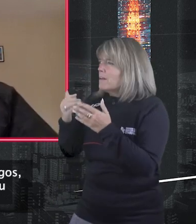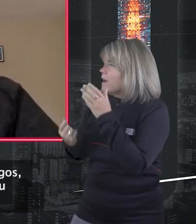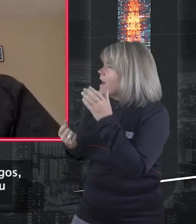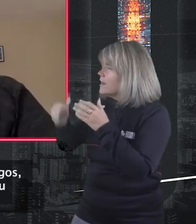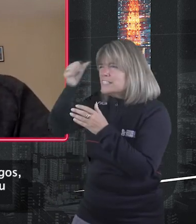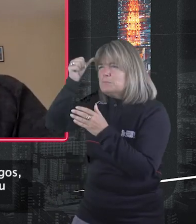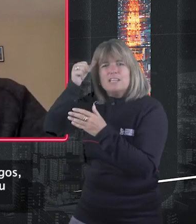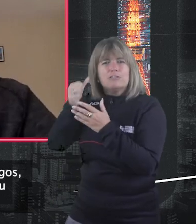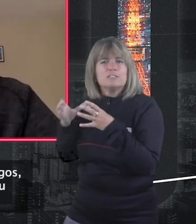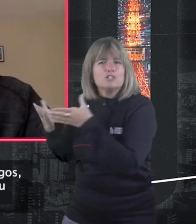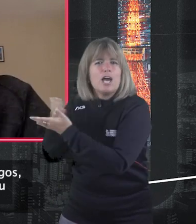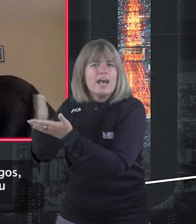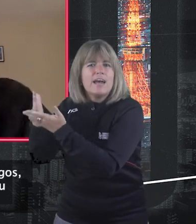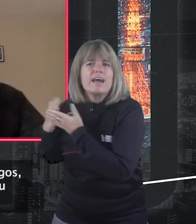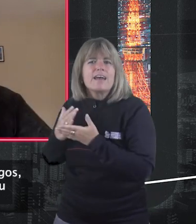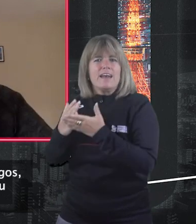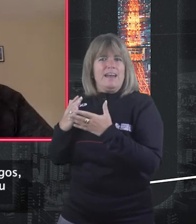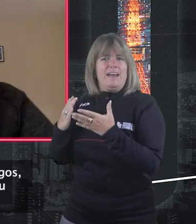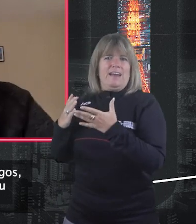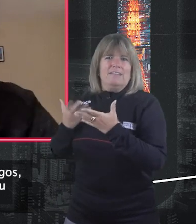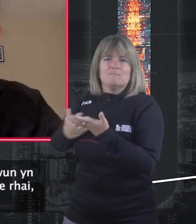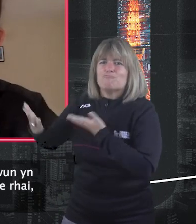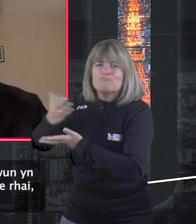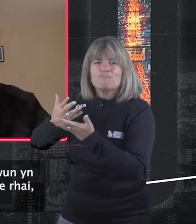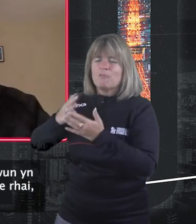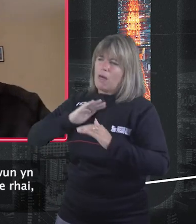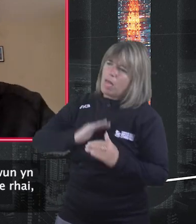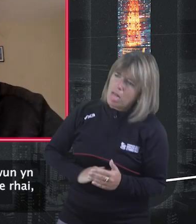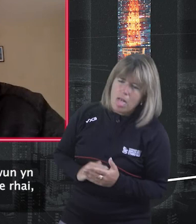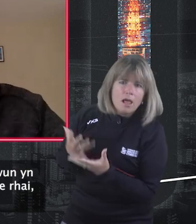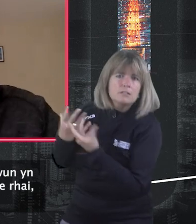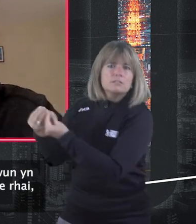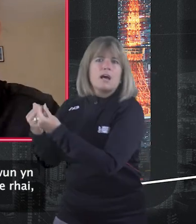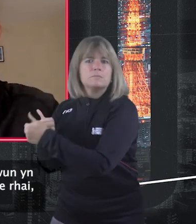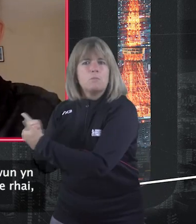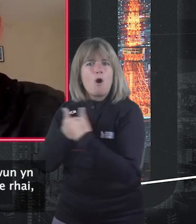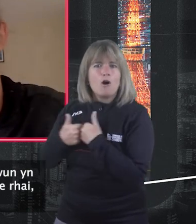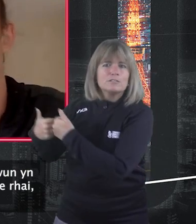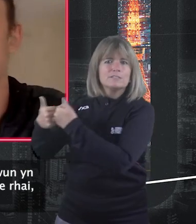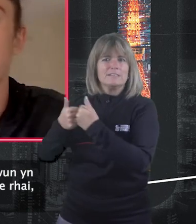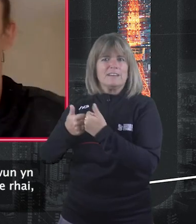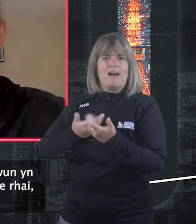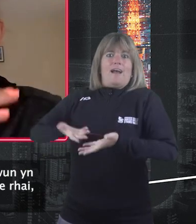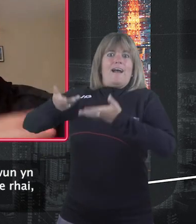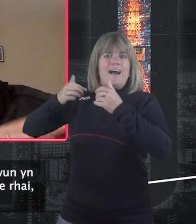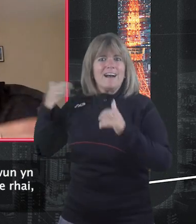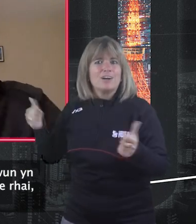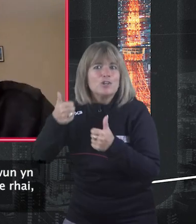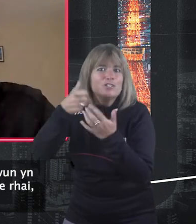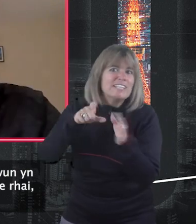know. And you just got to support each other as a team. And, you know, if one's not having a good day and one's